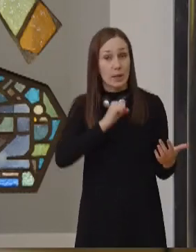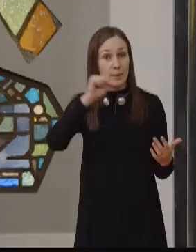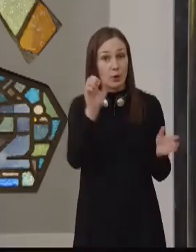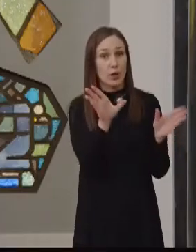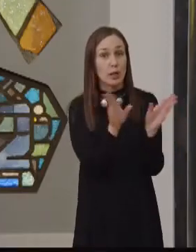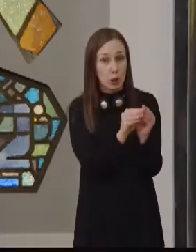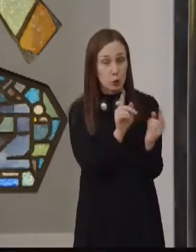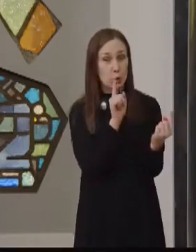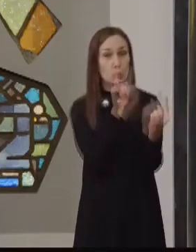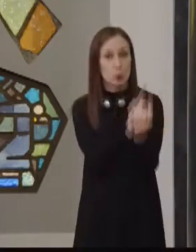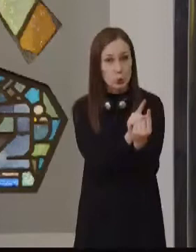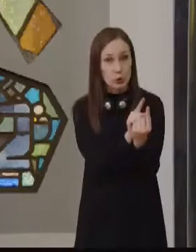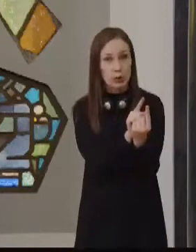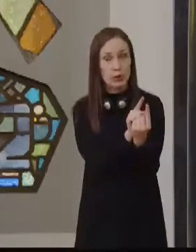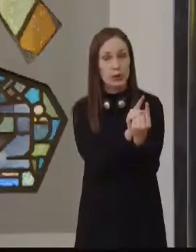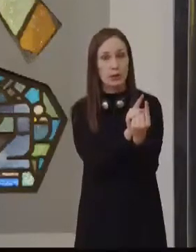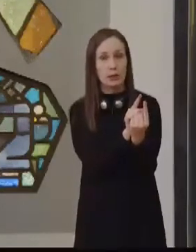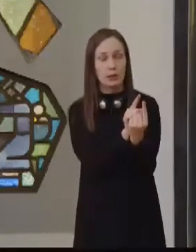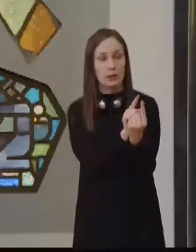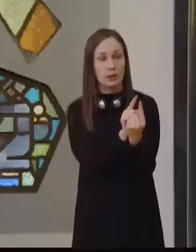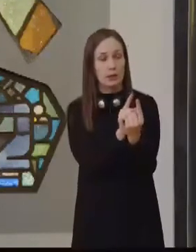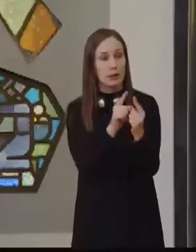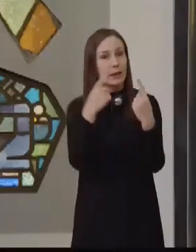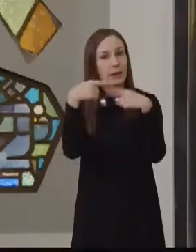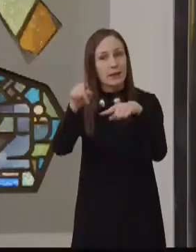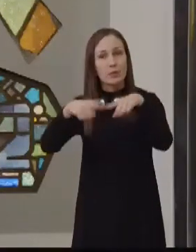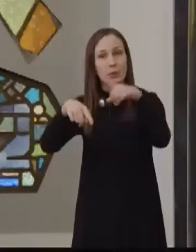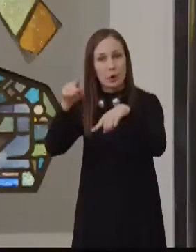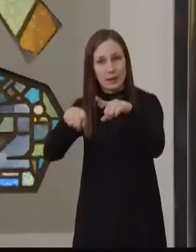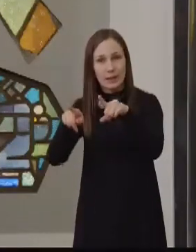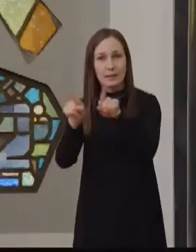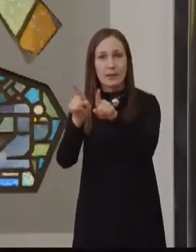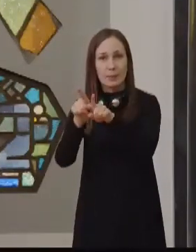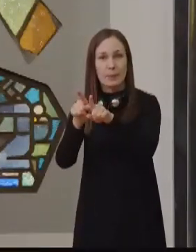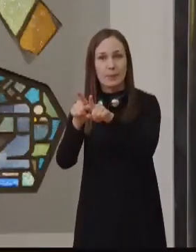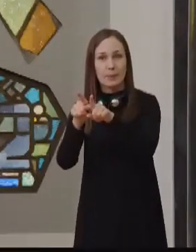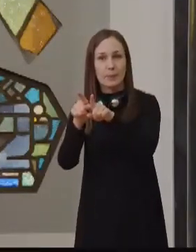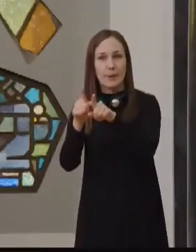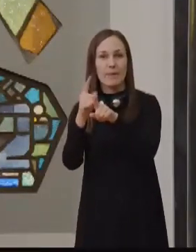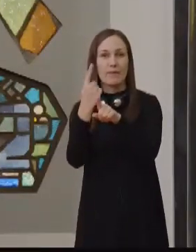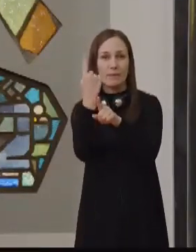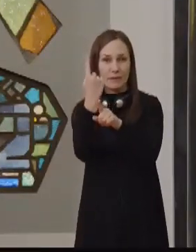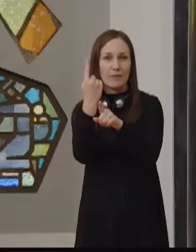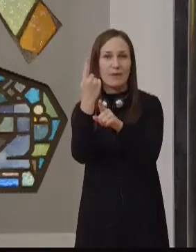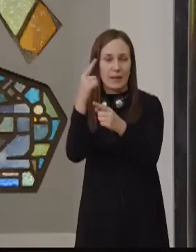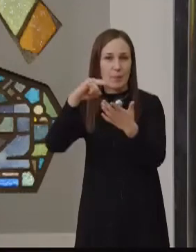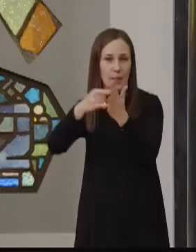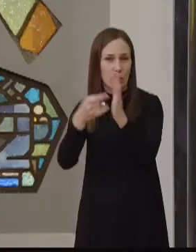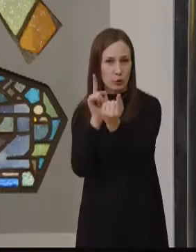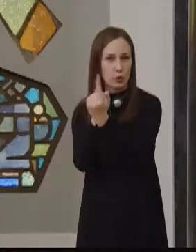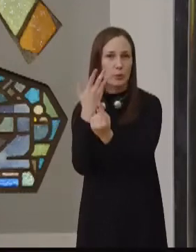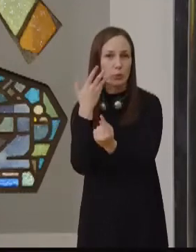passed. Well, we have met with Social Democrats. We have arranged meetings with other